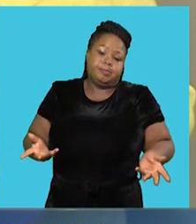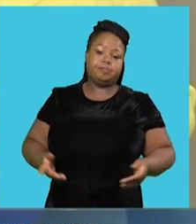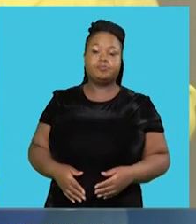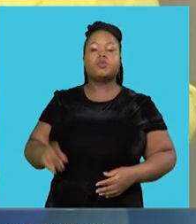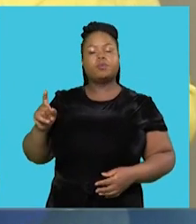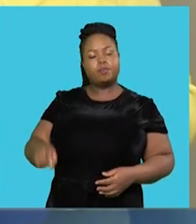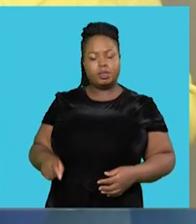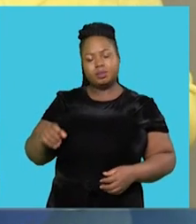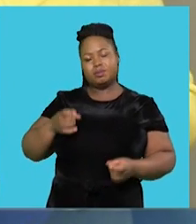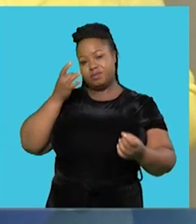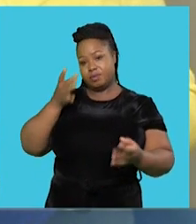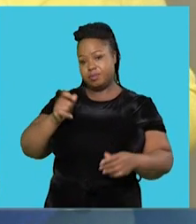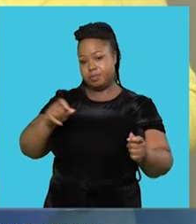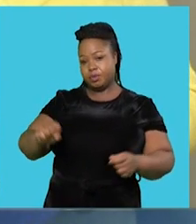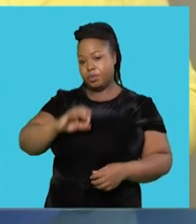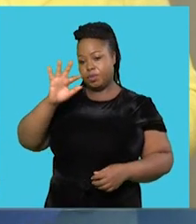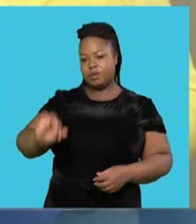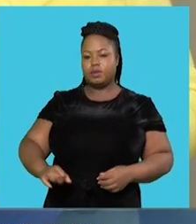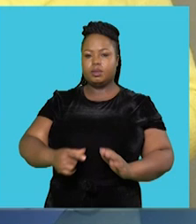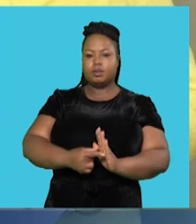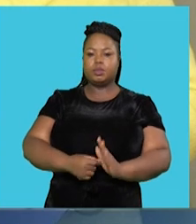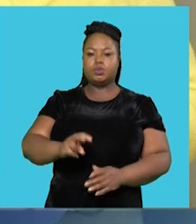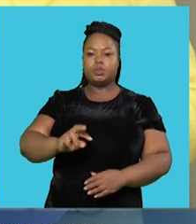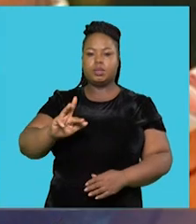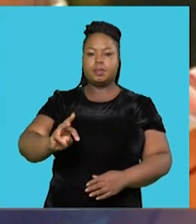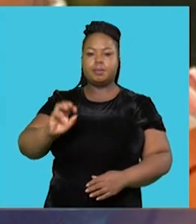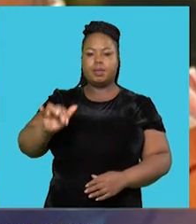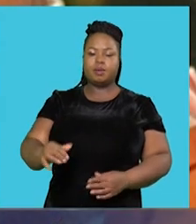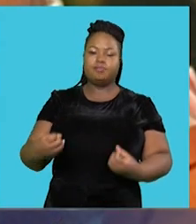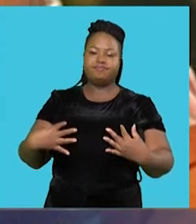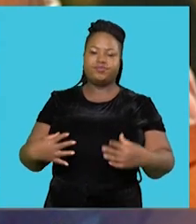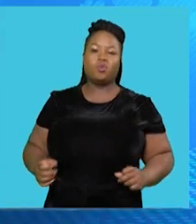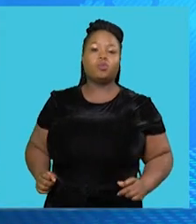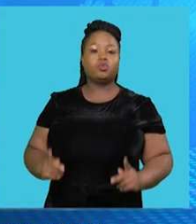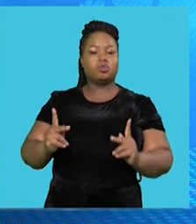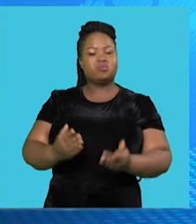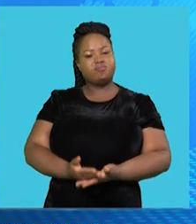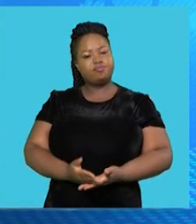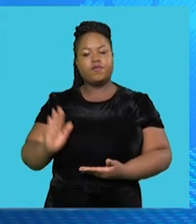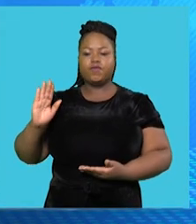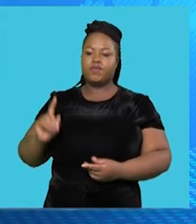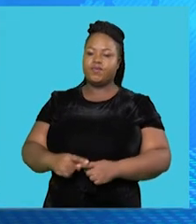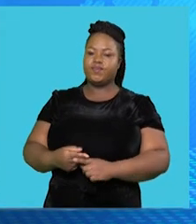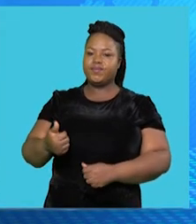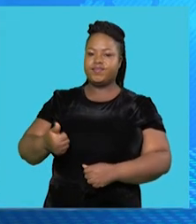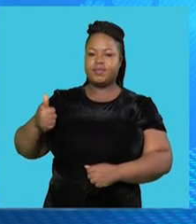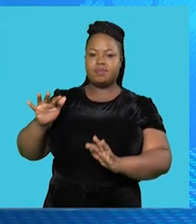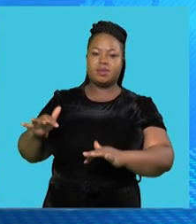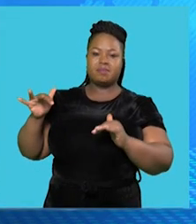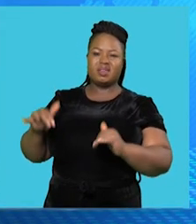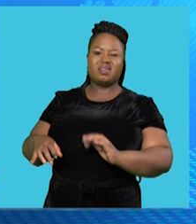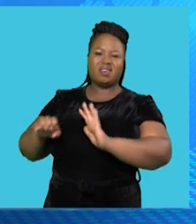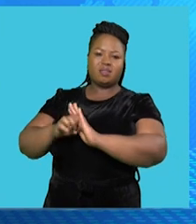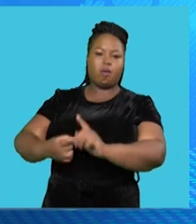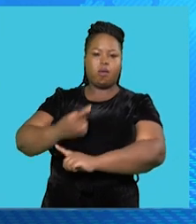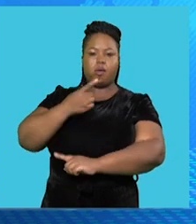must remind South Africans is that the 29th of May will give us an opportunity to rid the executive and parliament of unethical